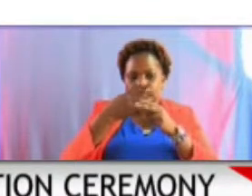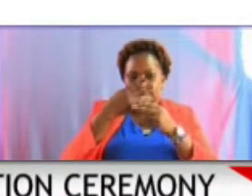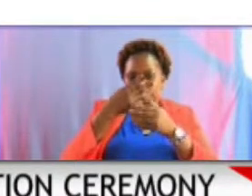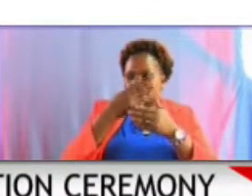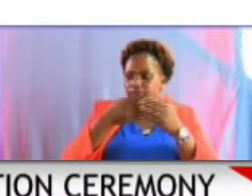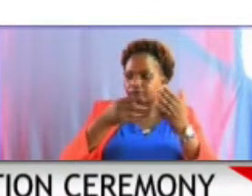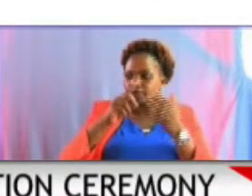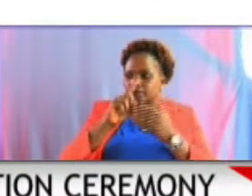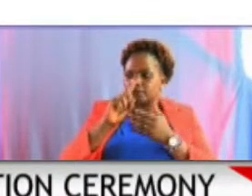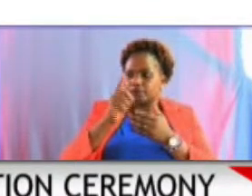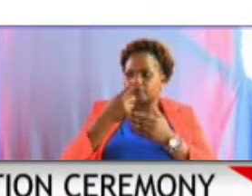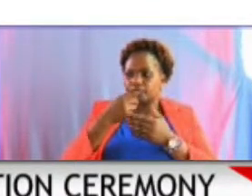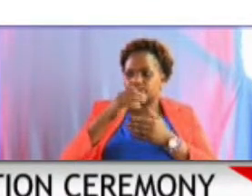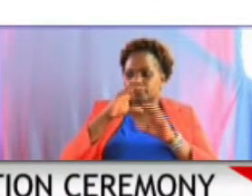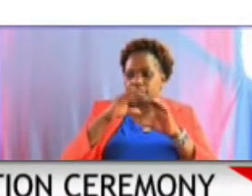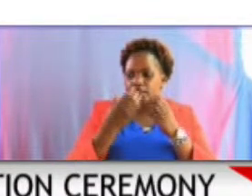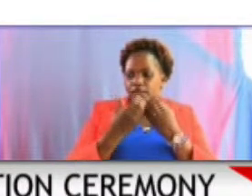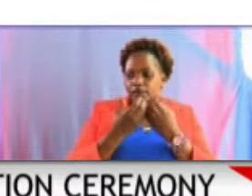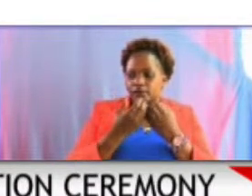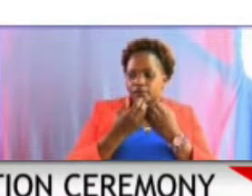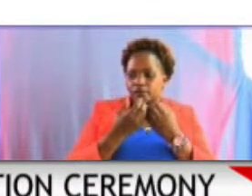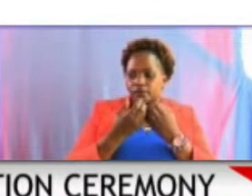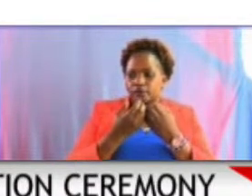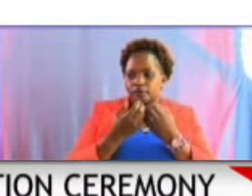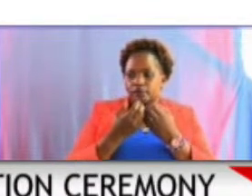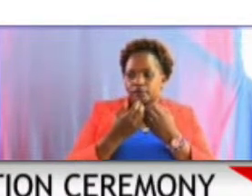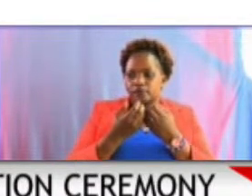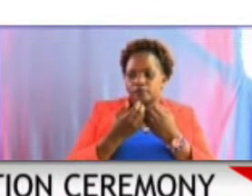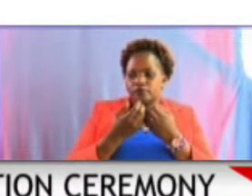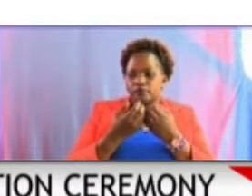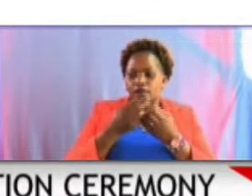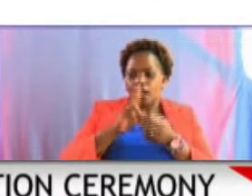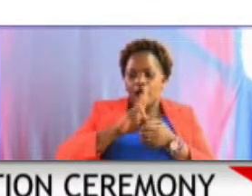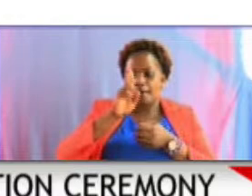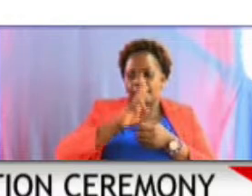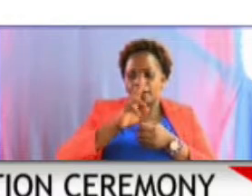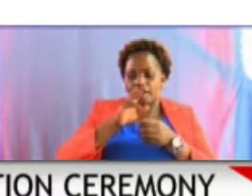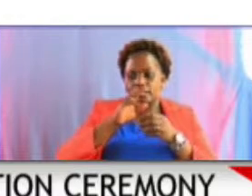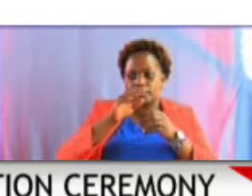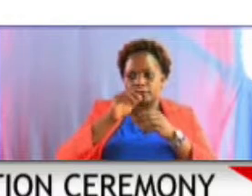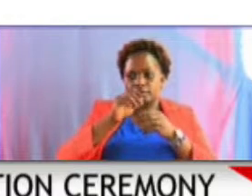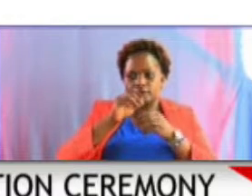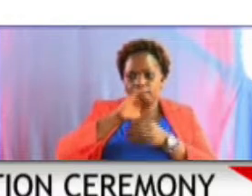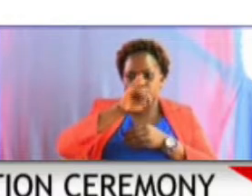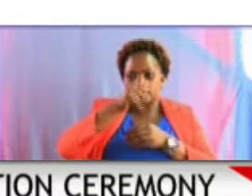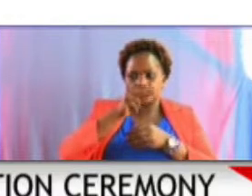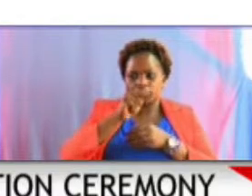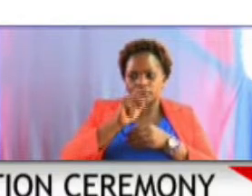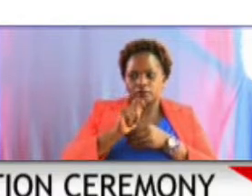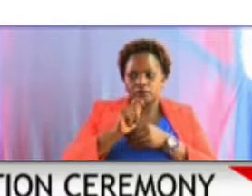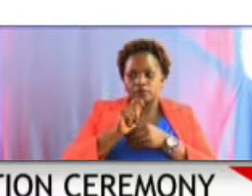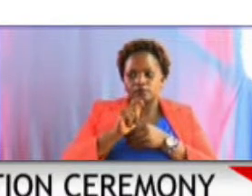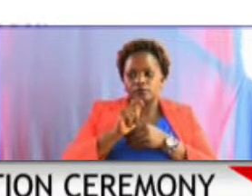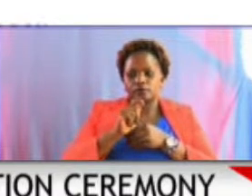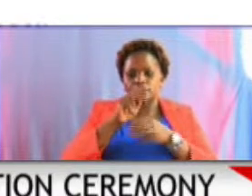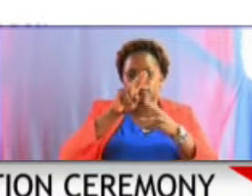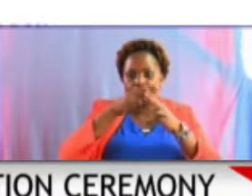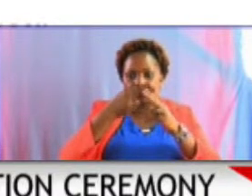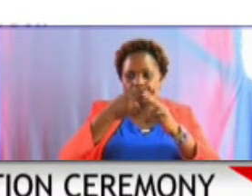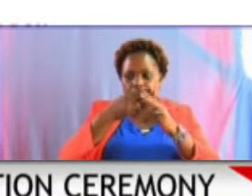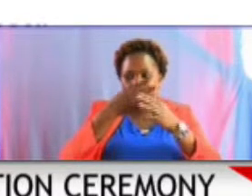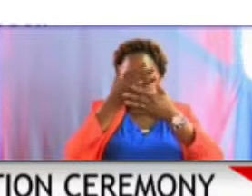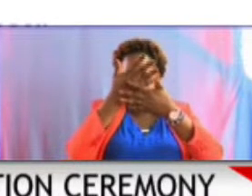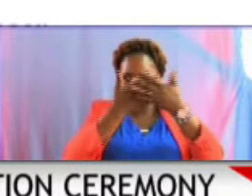Kamwere. Second class honors upper division, Janet Kiprono